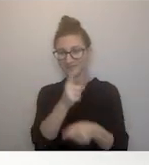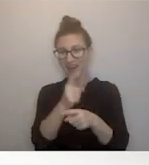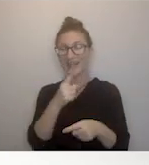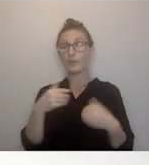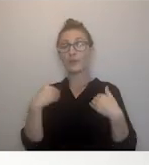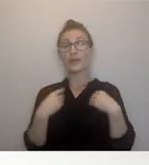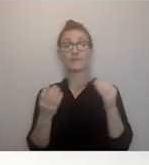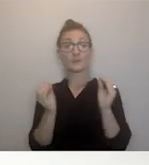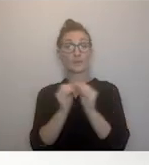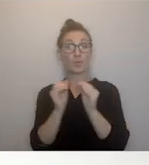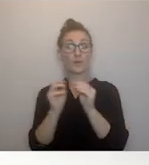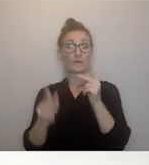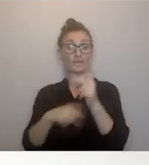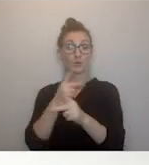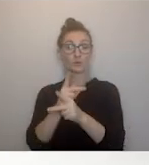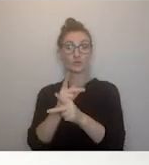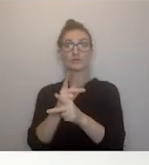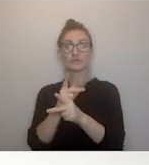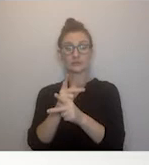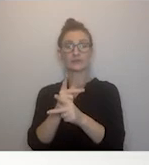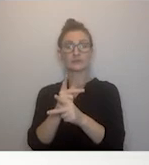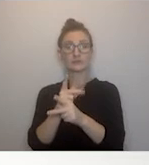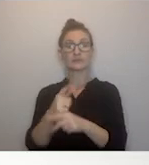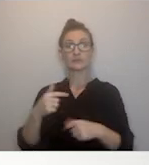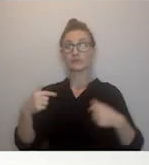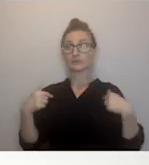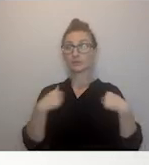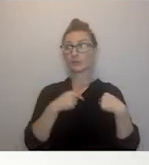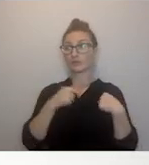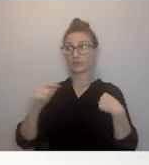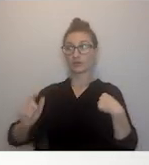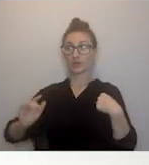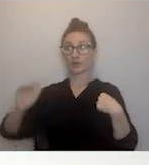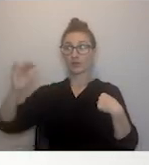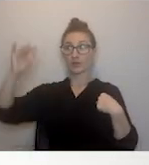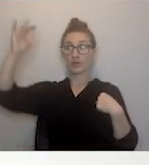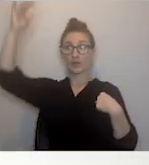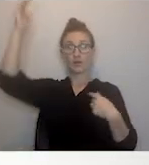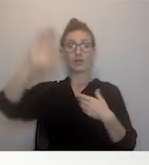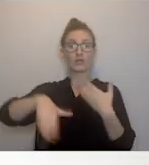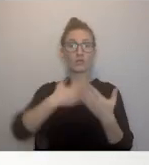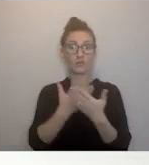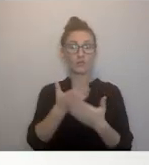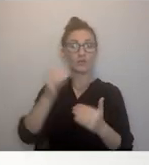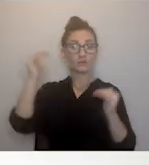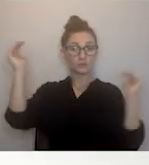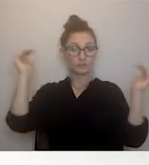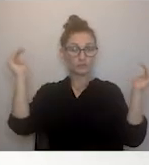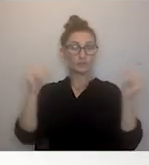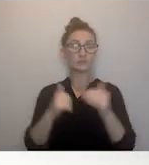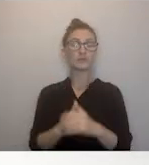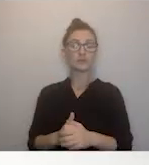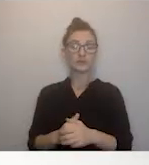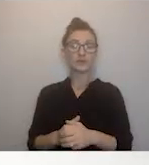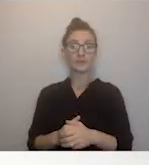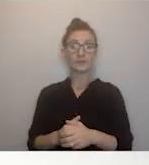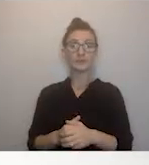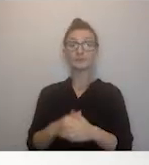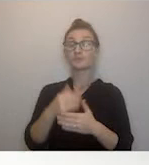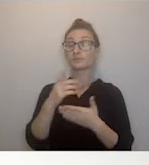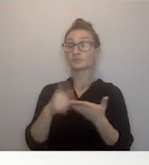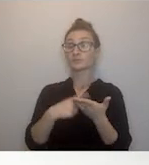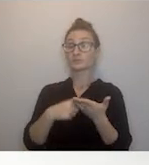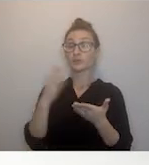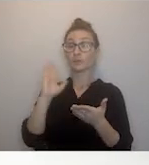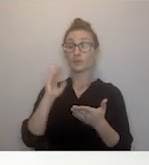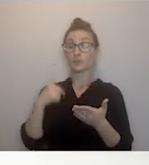we do have other versions of conducting, because I did say I do it with adults, and all the way up to the oldest student was 98. We have versions where we do look at